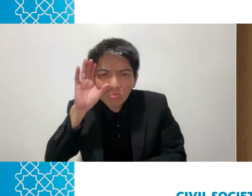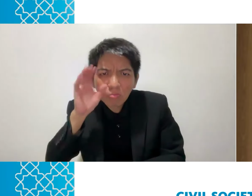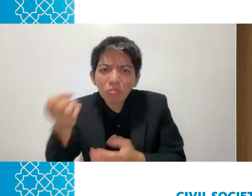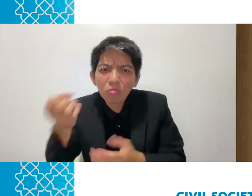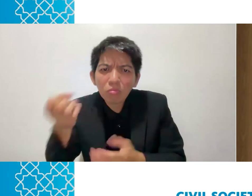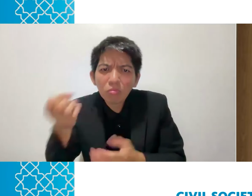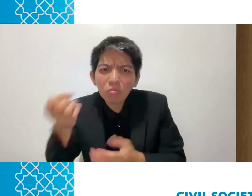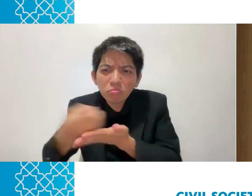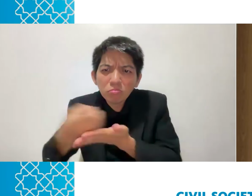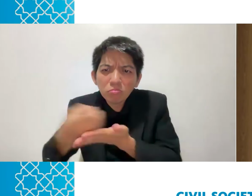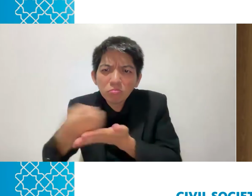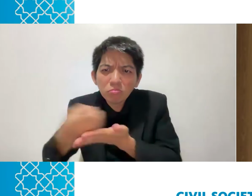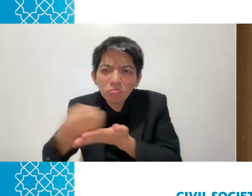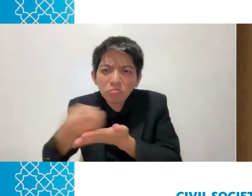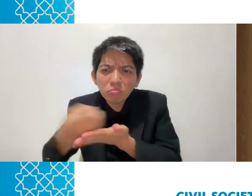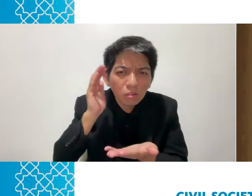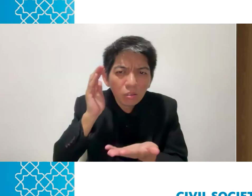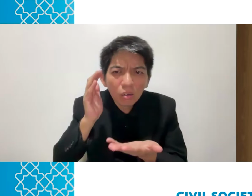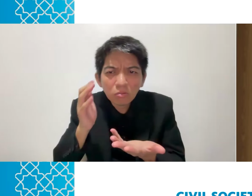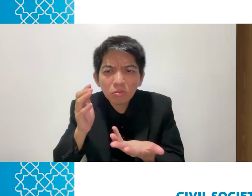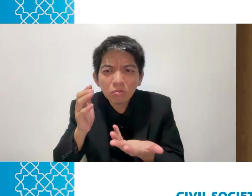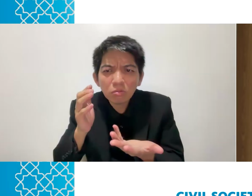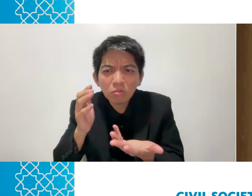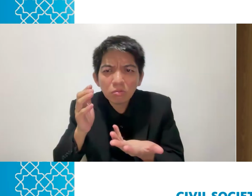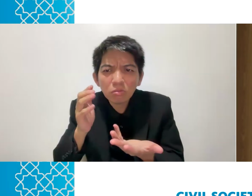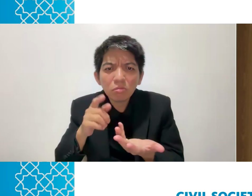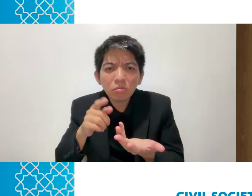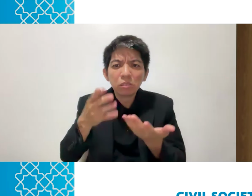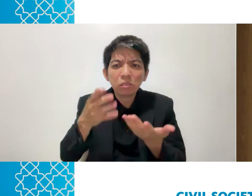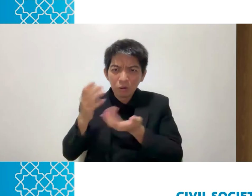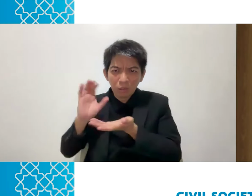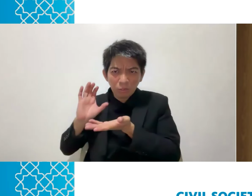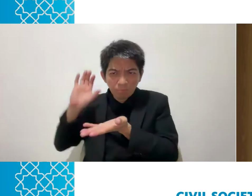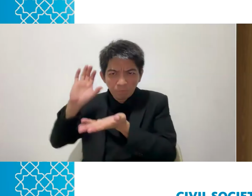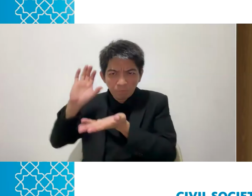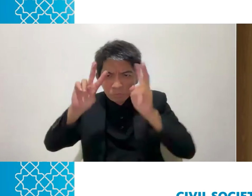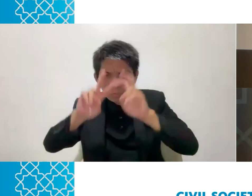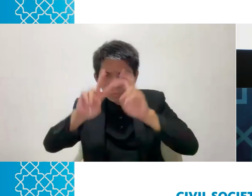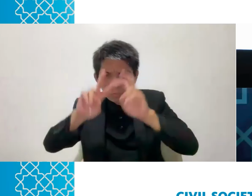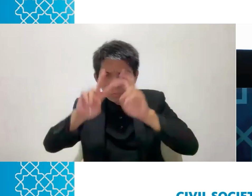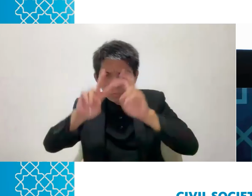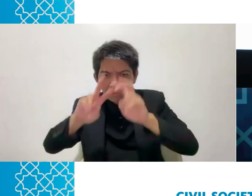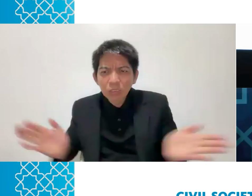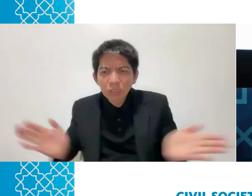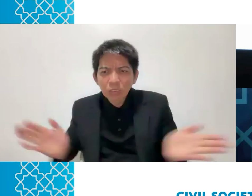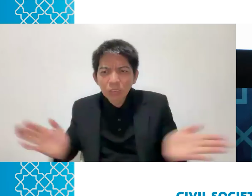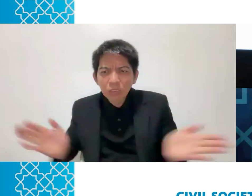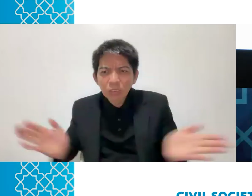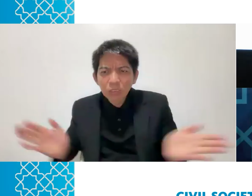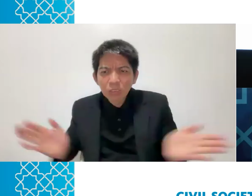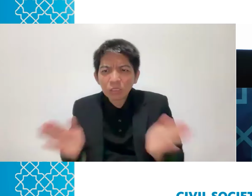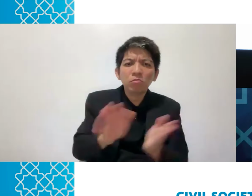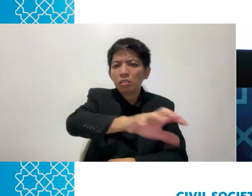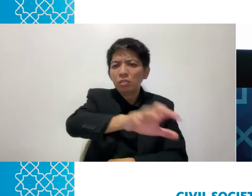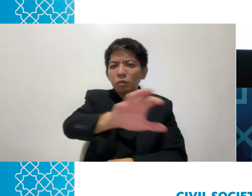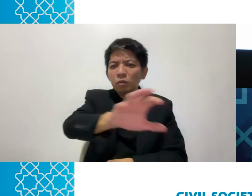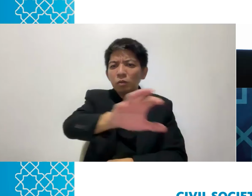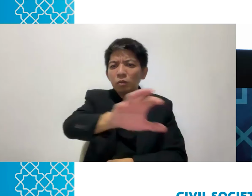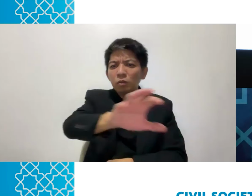but we also encourage our counterparts to come up with some standards, procedures, so they don't have to raise voice every